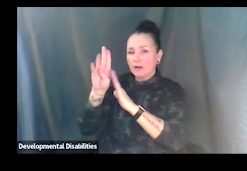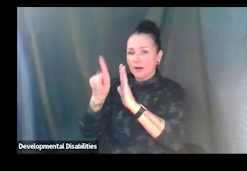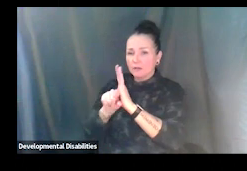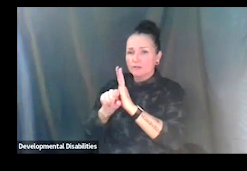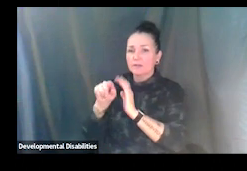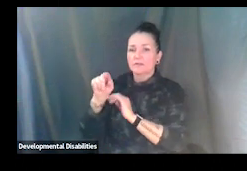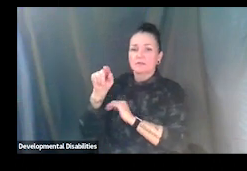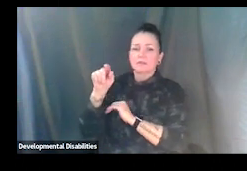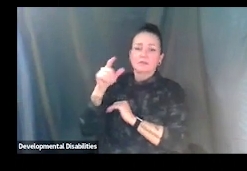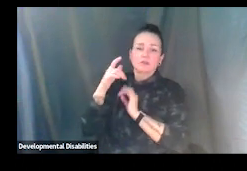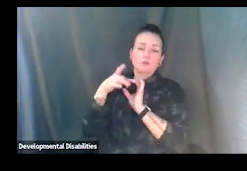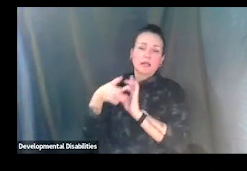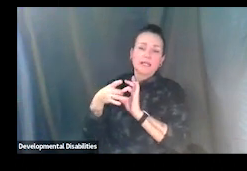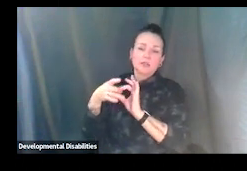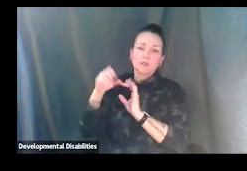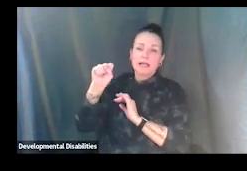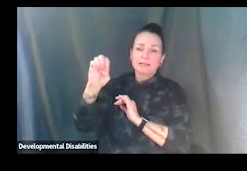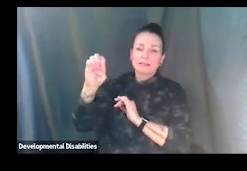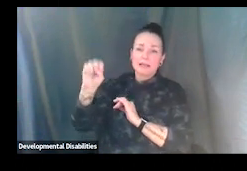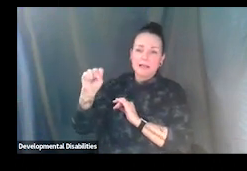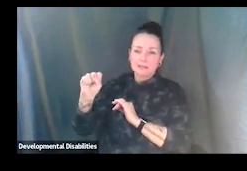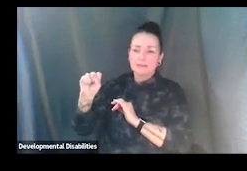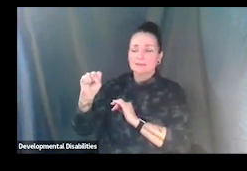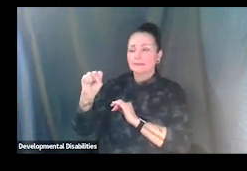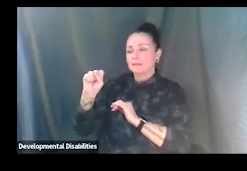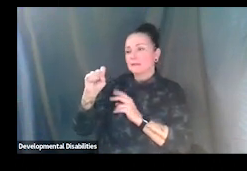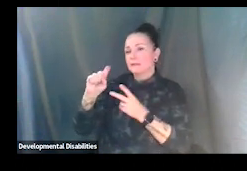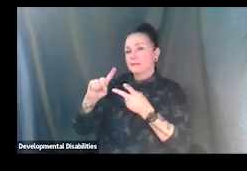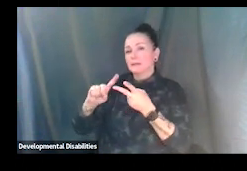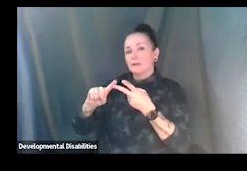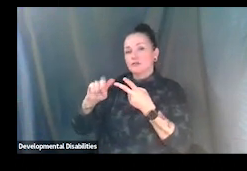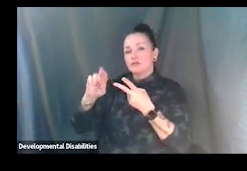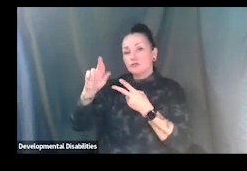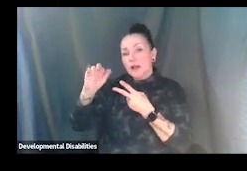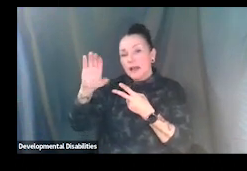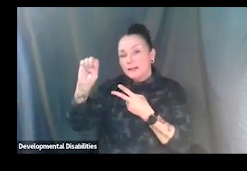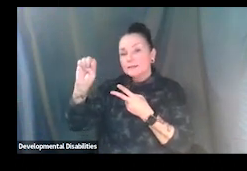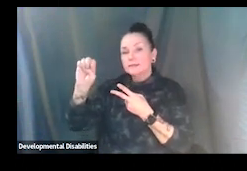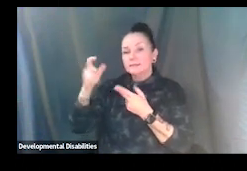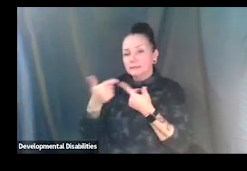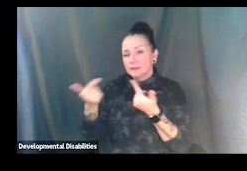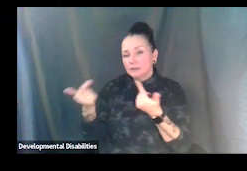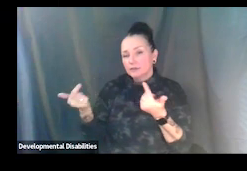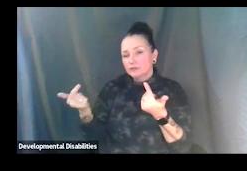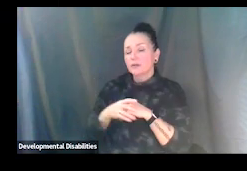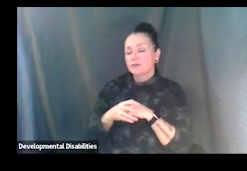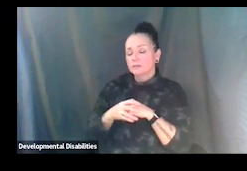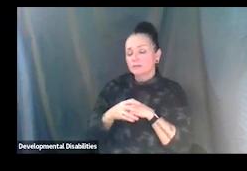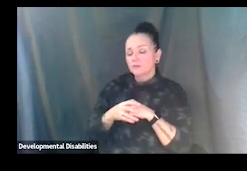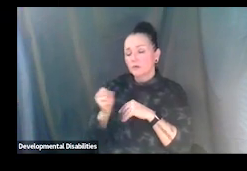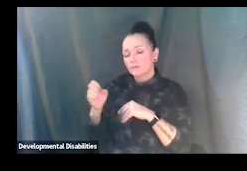Unfortunately. Okay, so we will come back to Ben. Sorry, Ben, were you going to say something else?